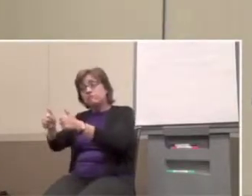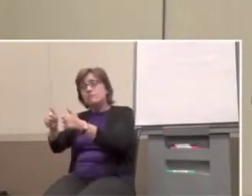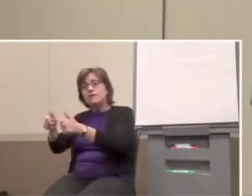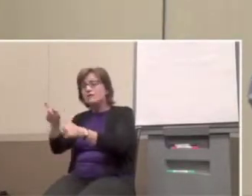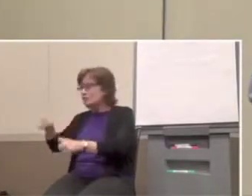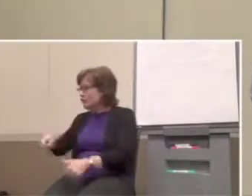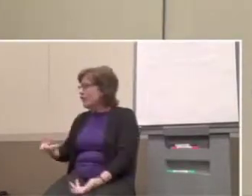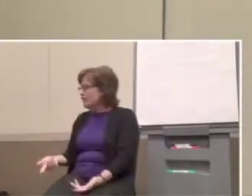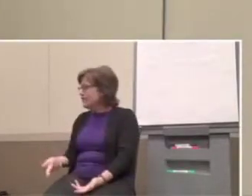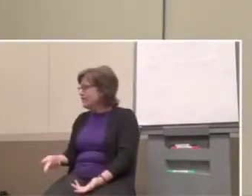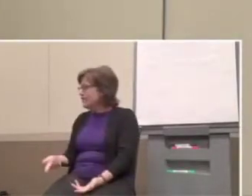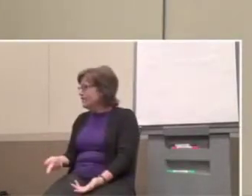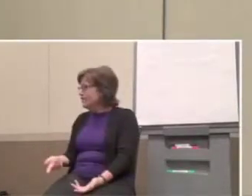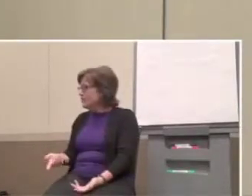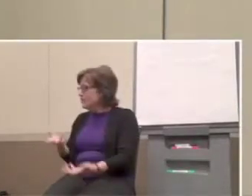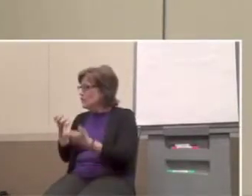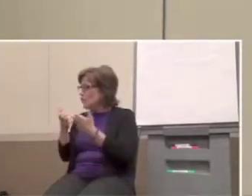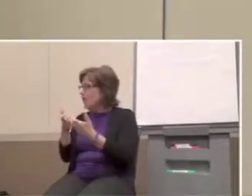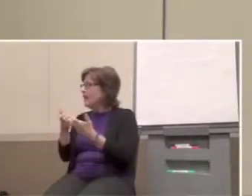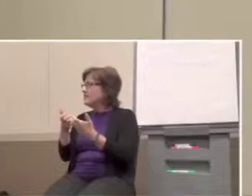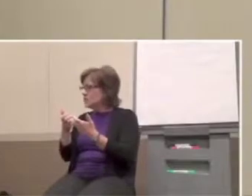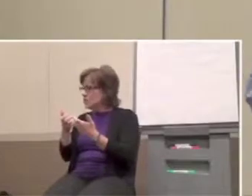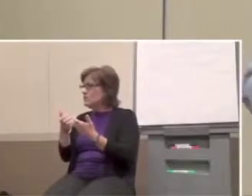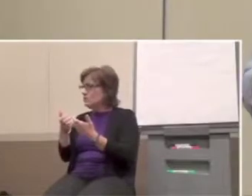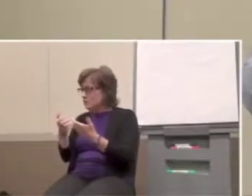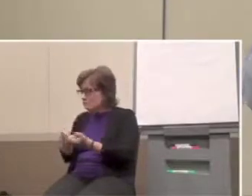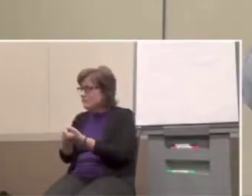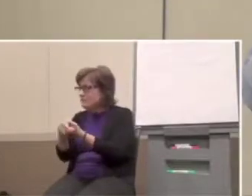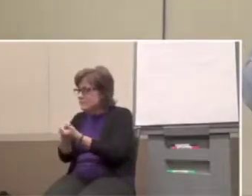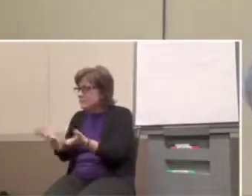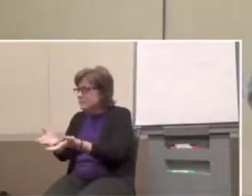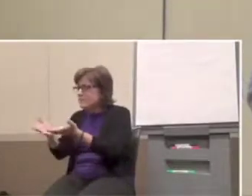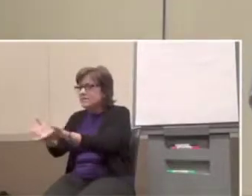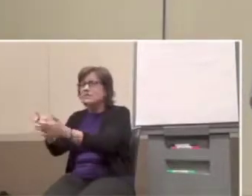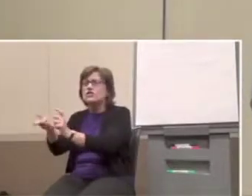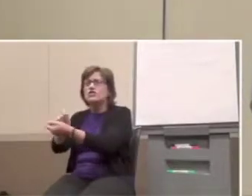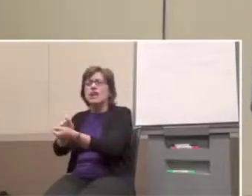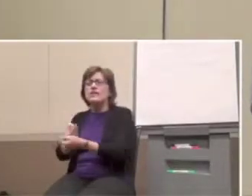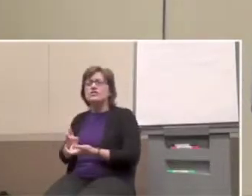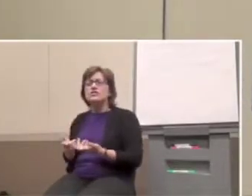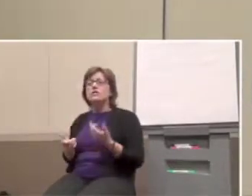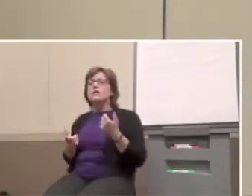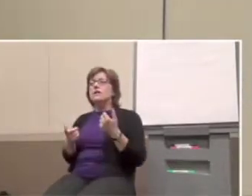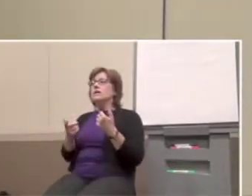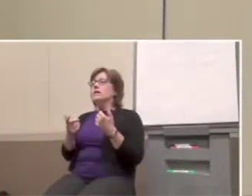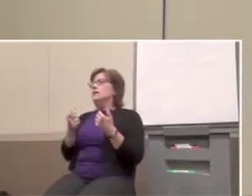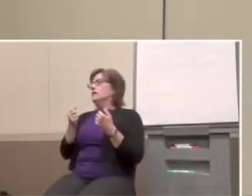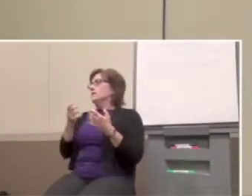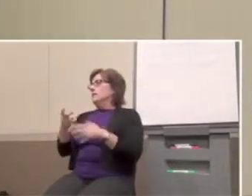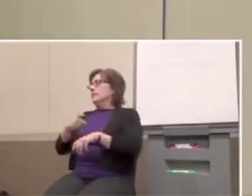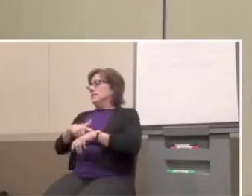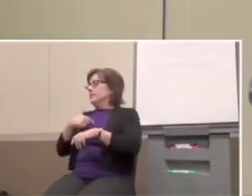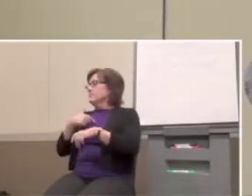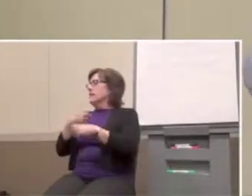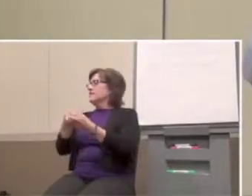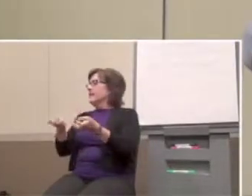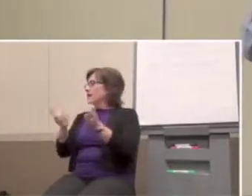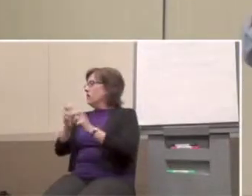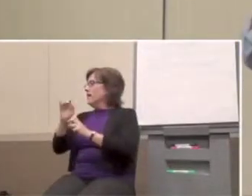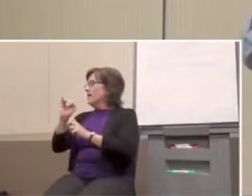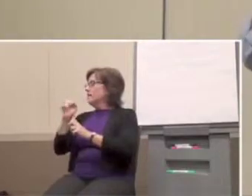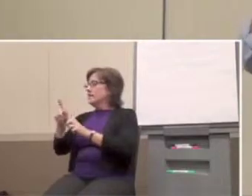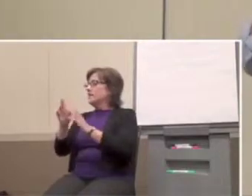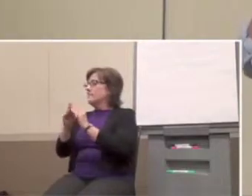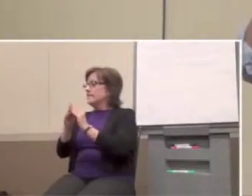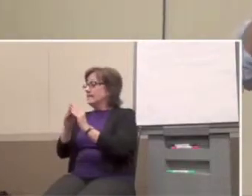dance. You know, you want to invest in the change. The number of times that I've sat in IEP meetings over the years where they've got a